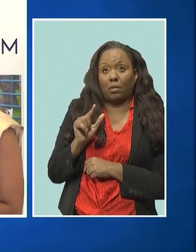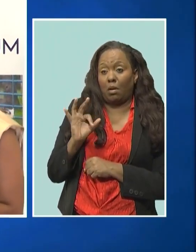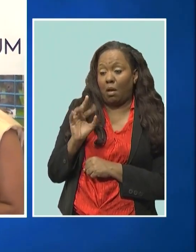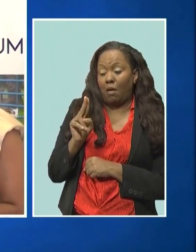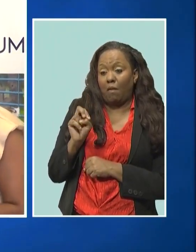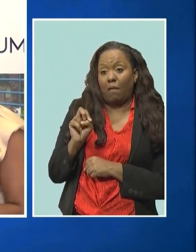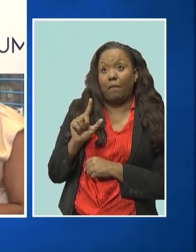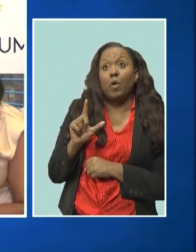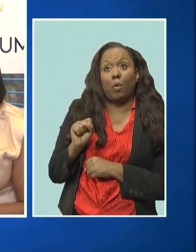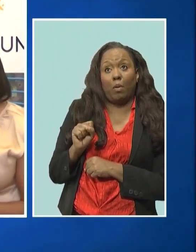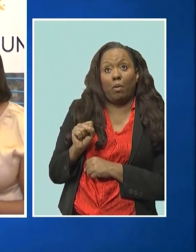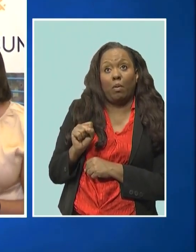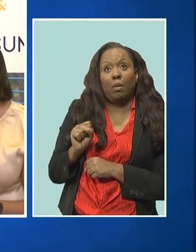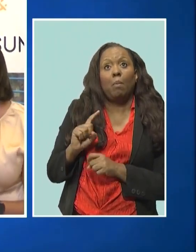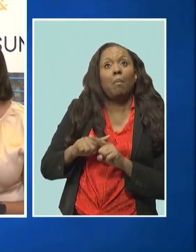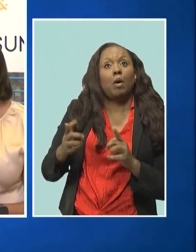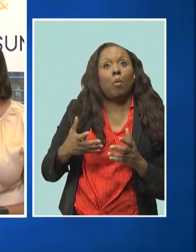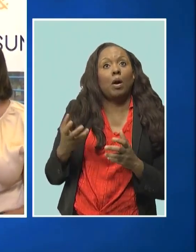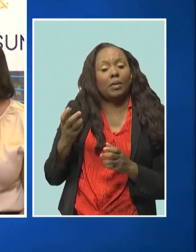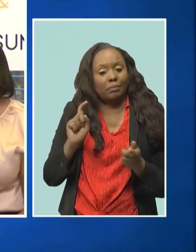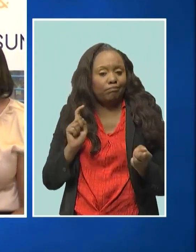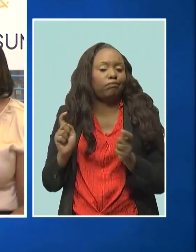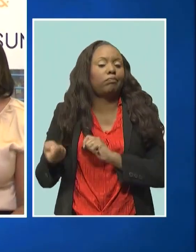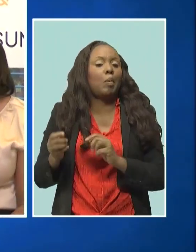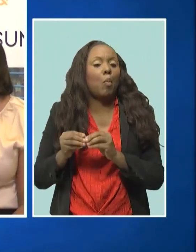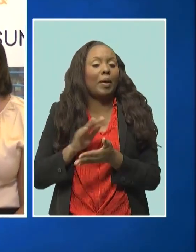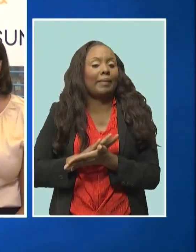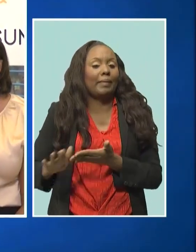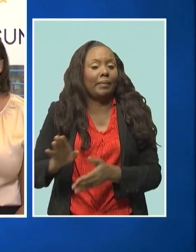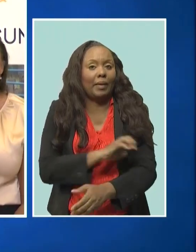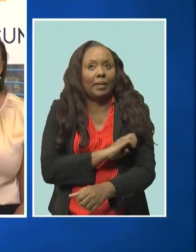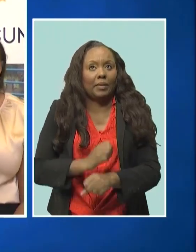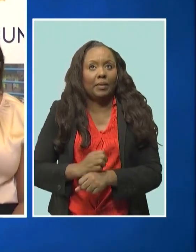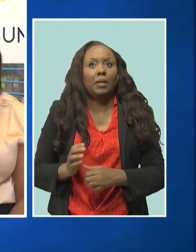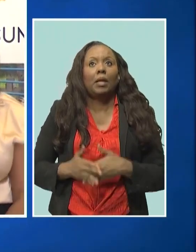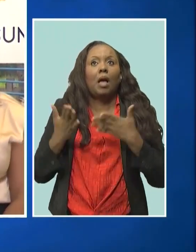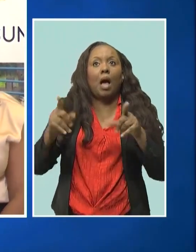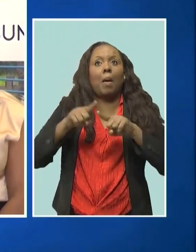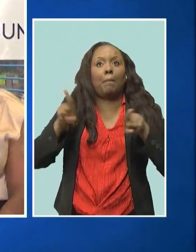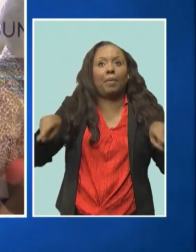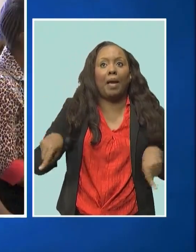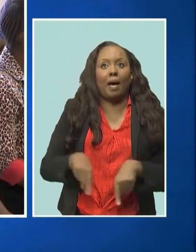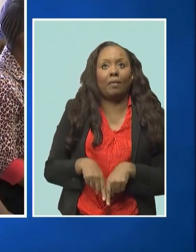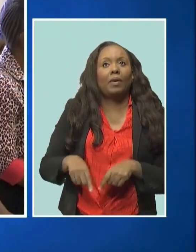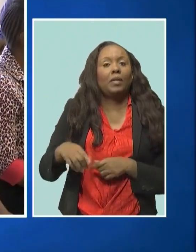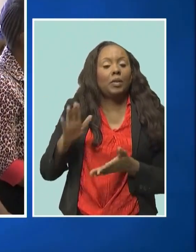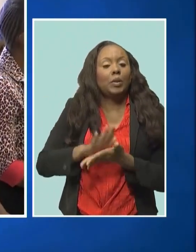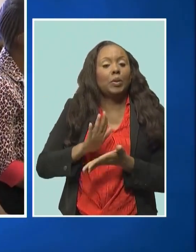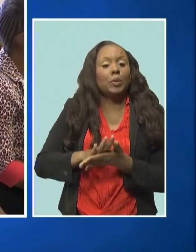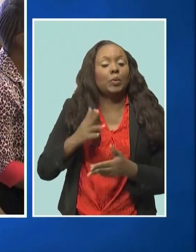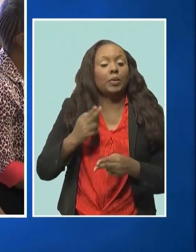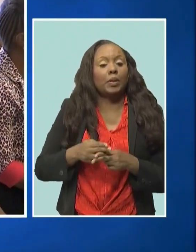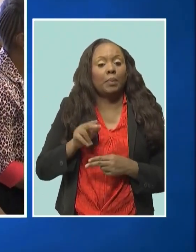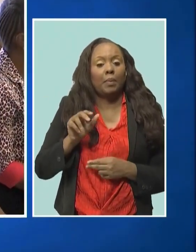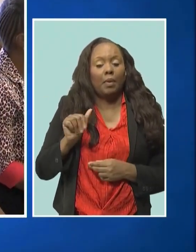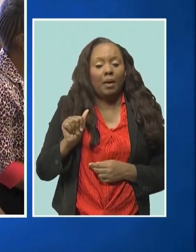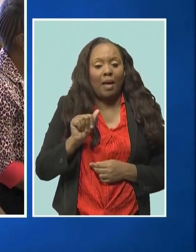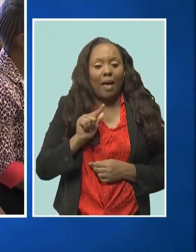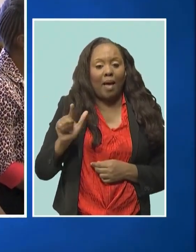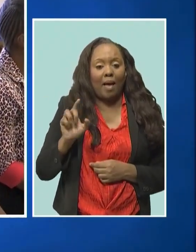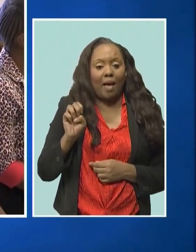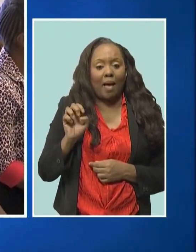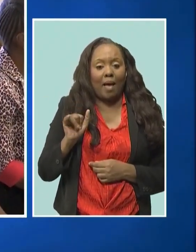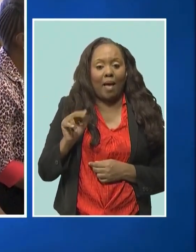presenting a plaque to the Alling School for their involvement in the project, the minister called for a united effort from all stakeholders to take